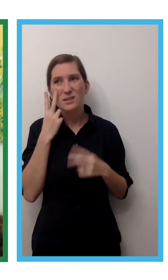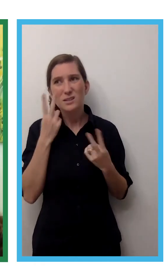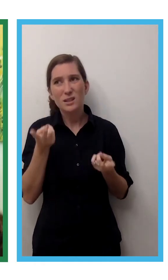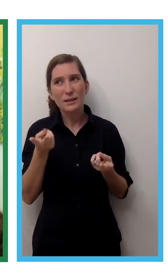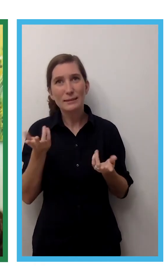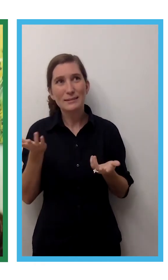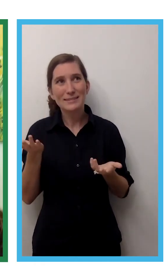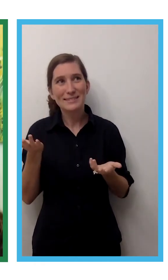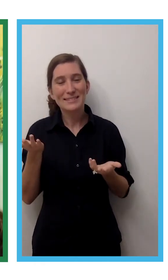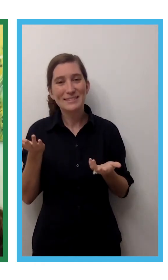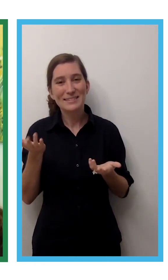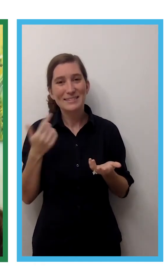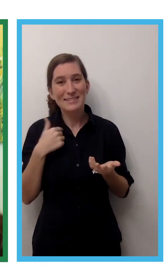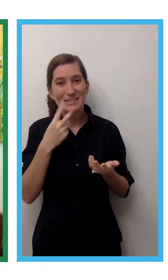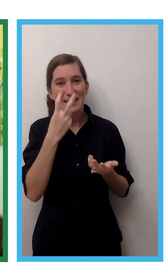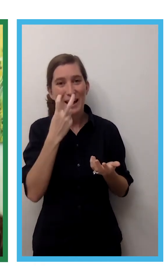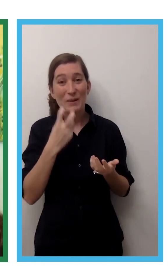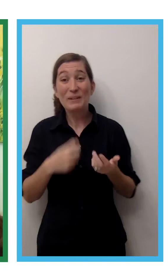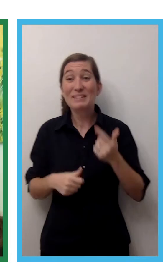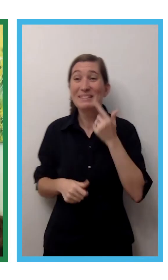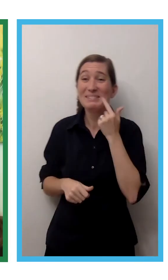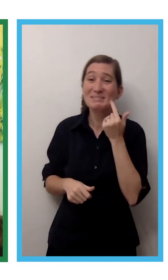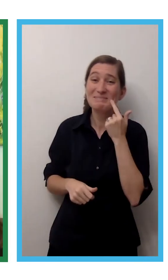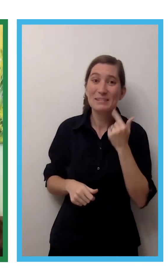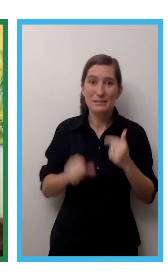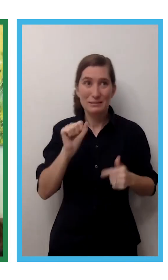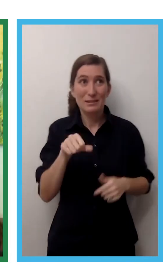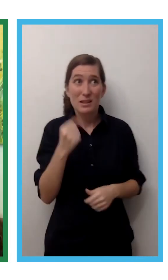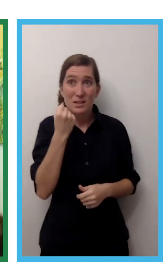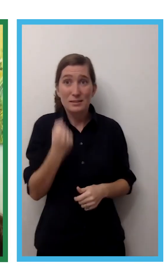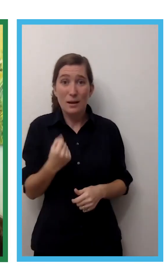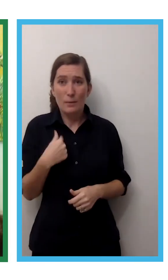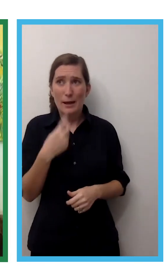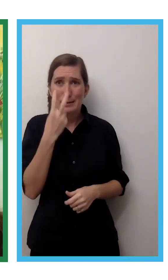South than I did in the North.